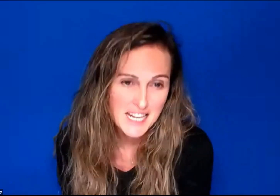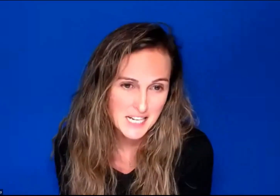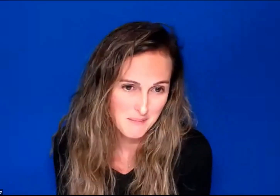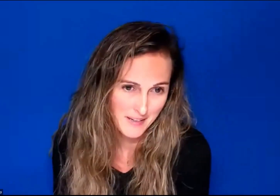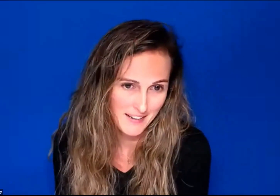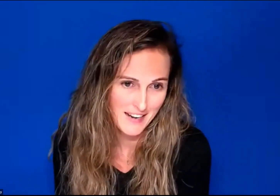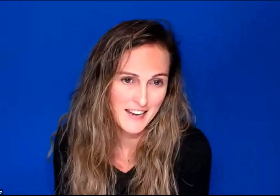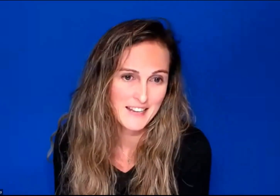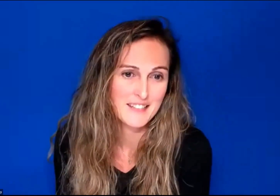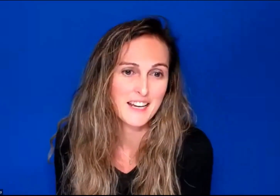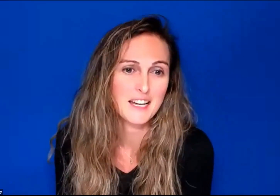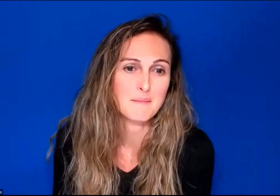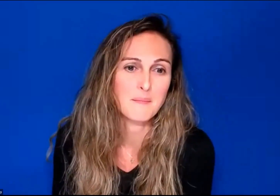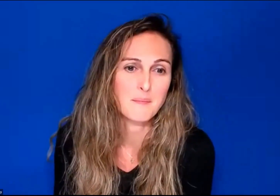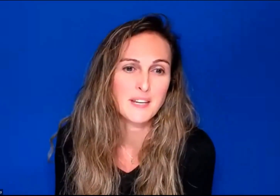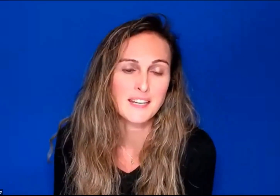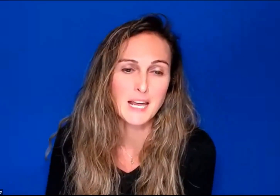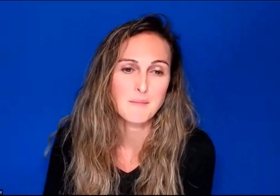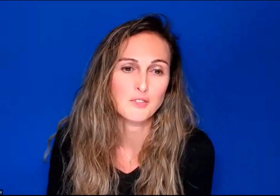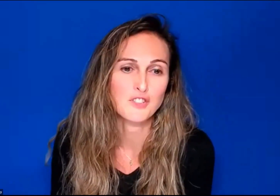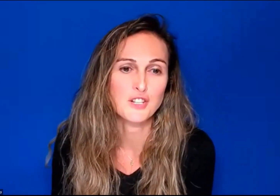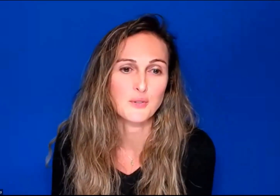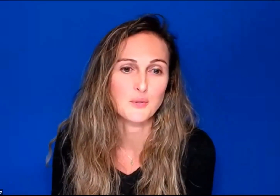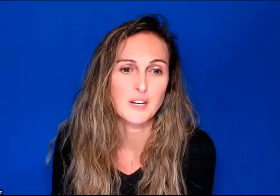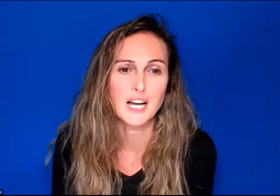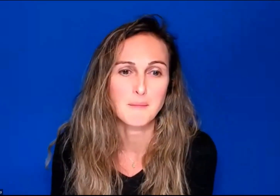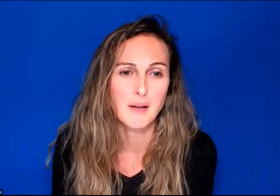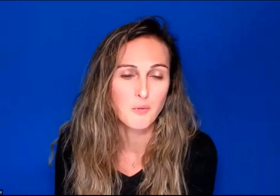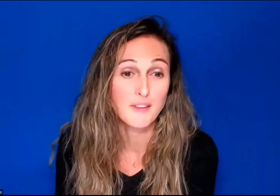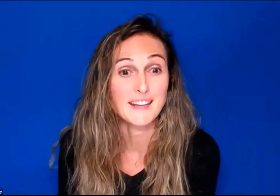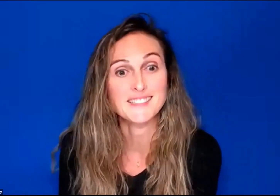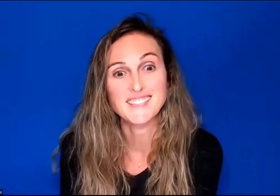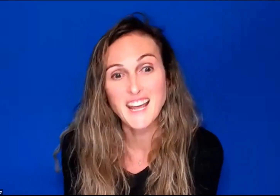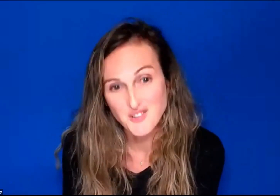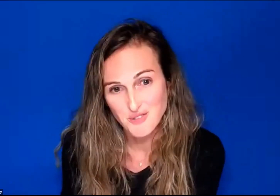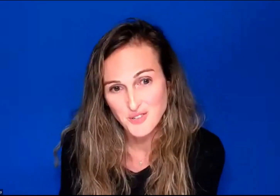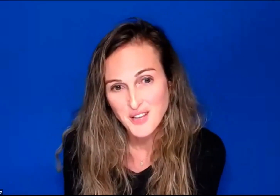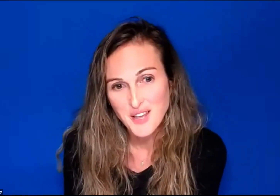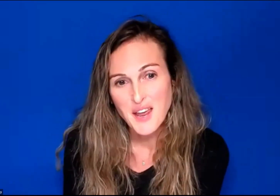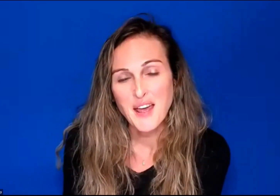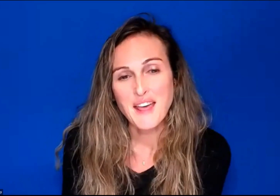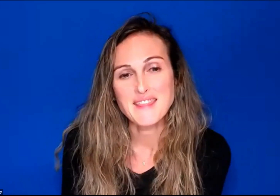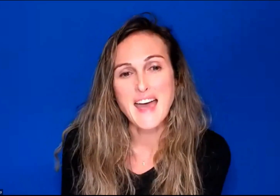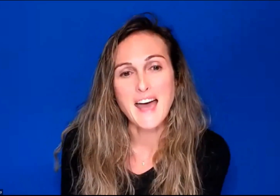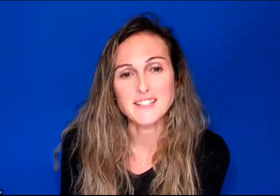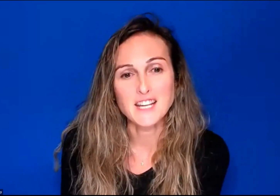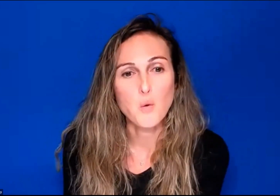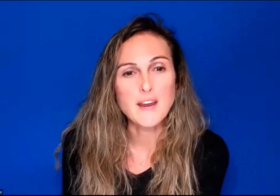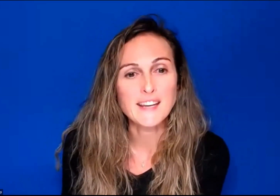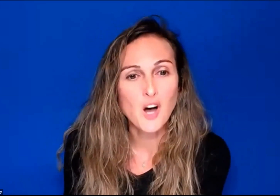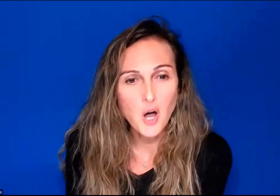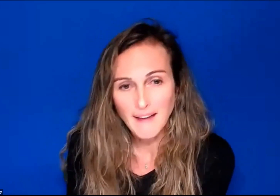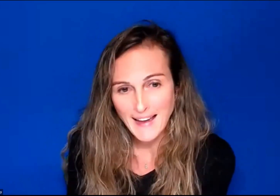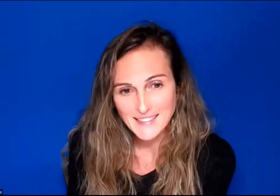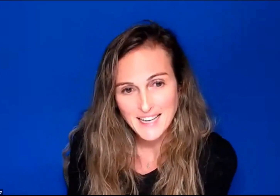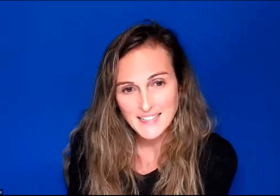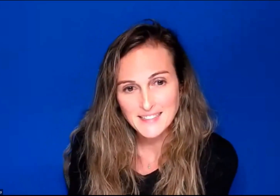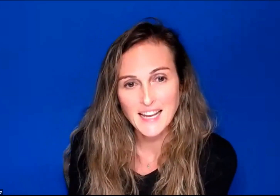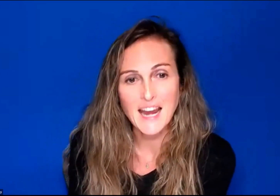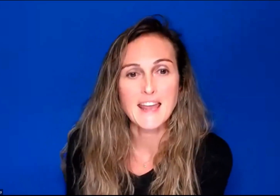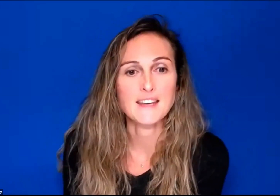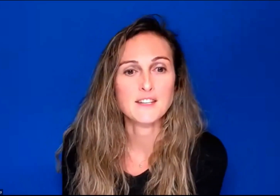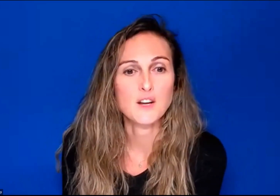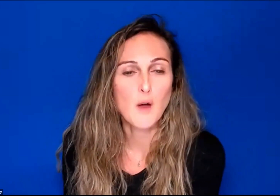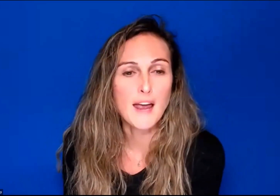this team and being able to come up with a schedule that we can all